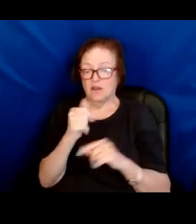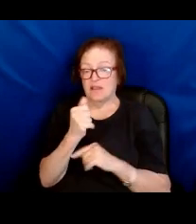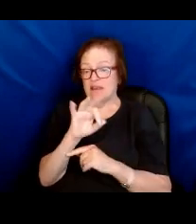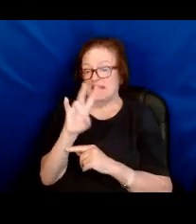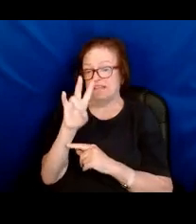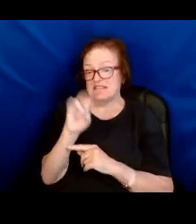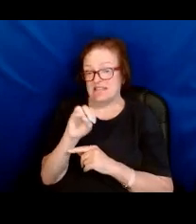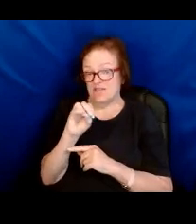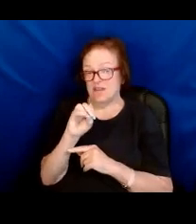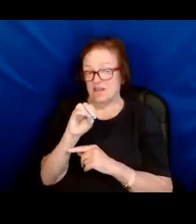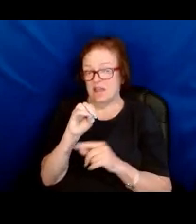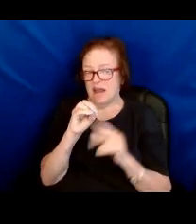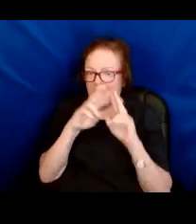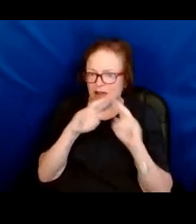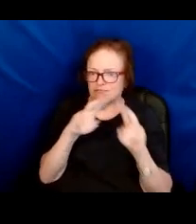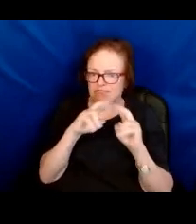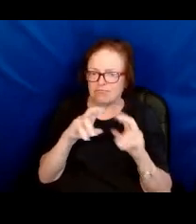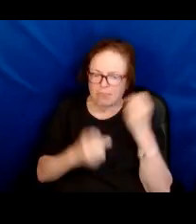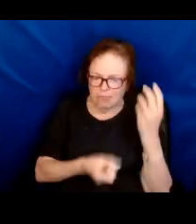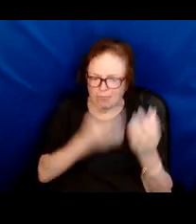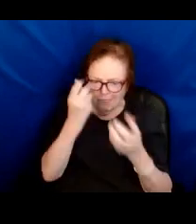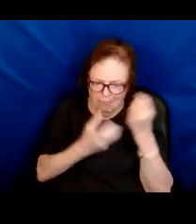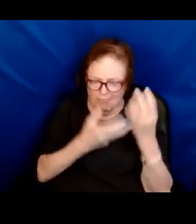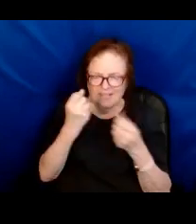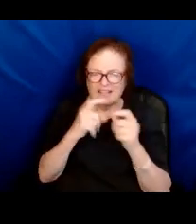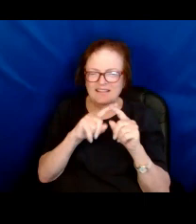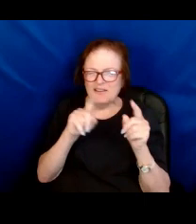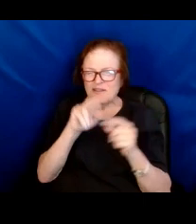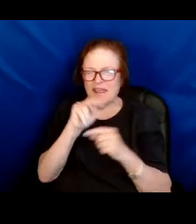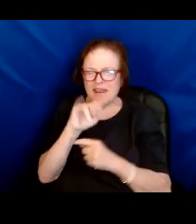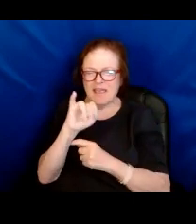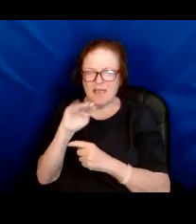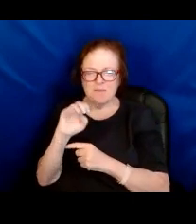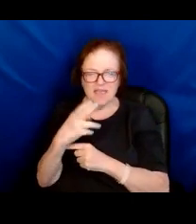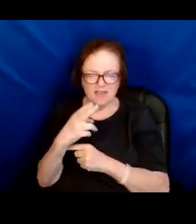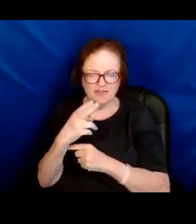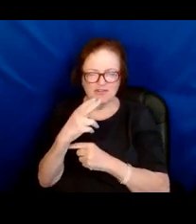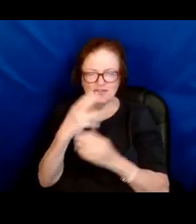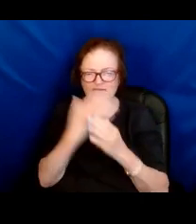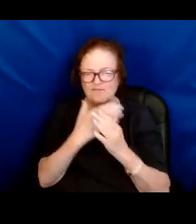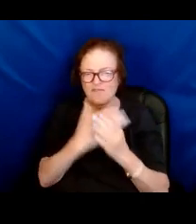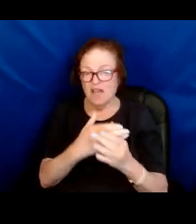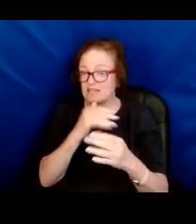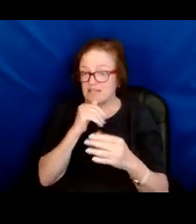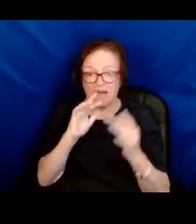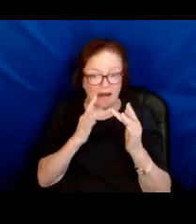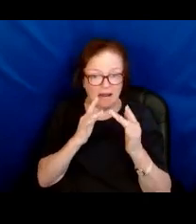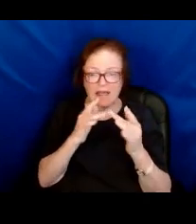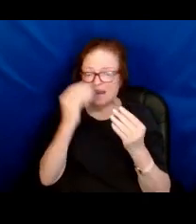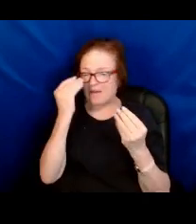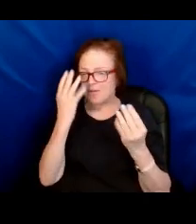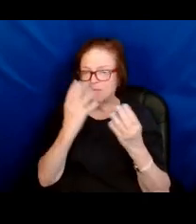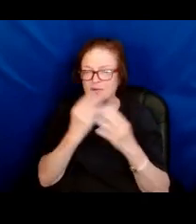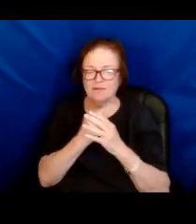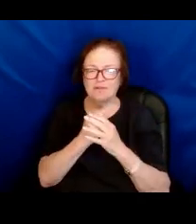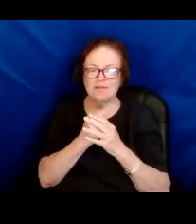1970, and I had to go digging through a whole bunch of historical NIMH files, things that weren't online, statistical notes that they'd published.